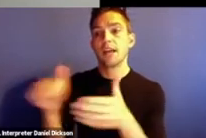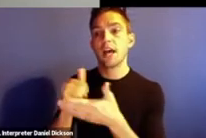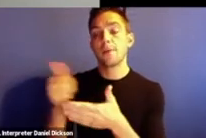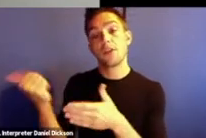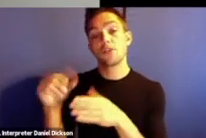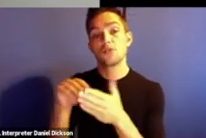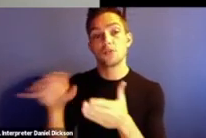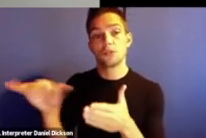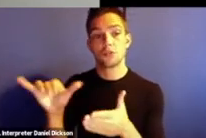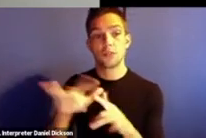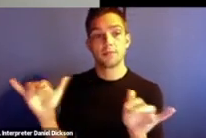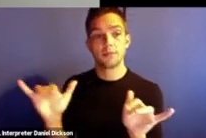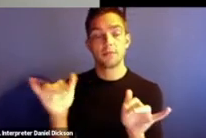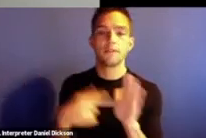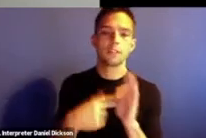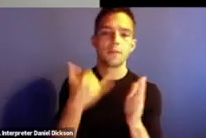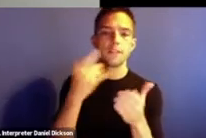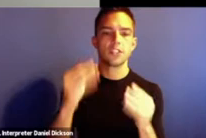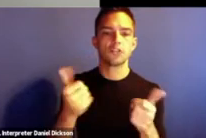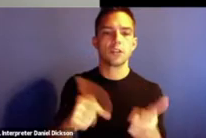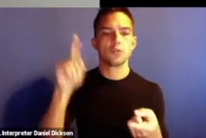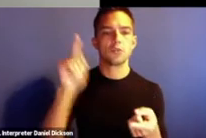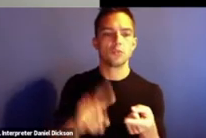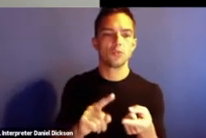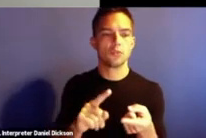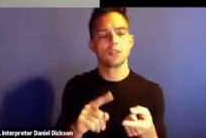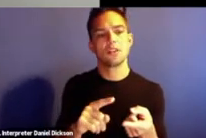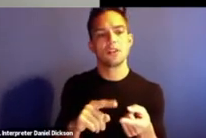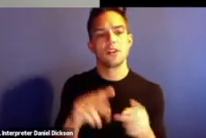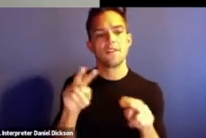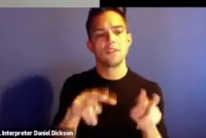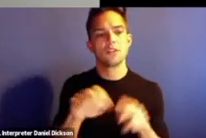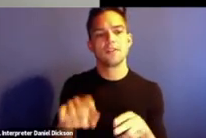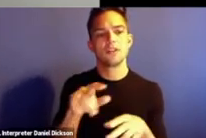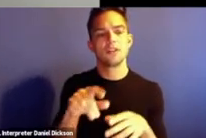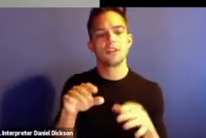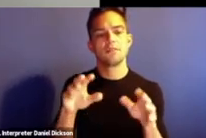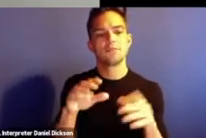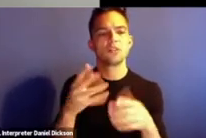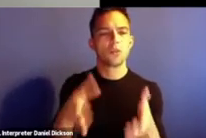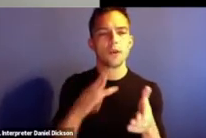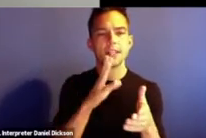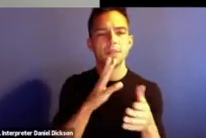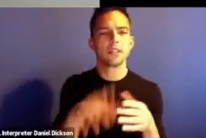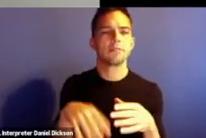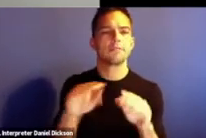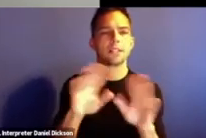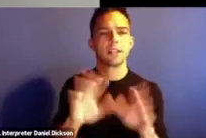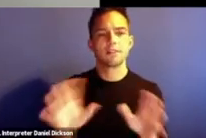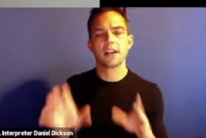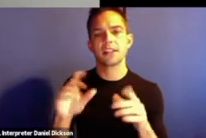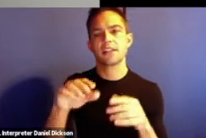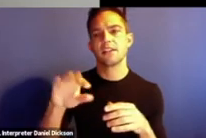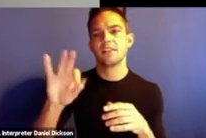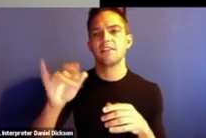example, if a teacher tries to reduce their use of sarcasm or figures of speech, at least without clarifying the figures of